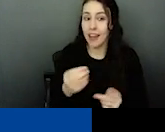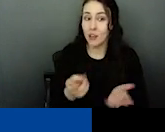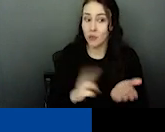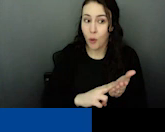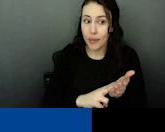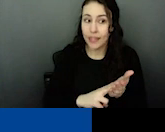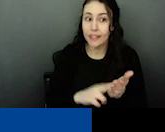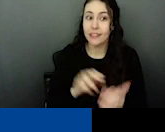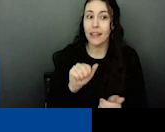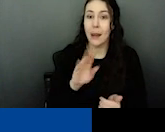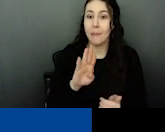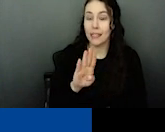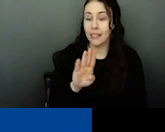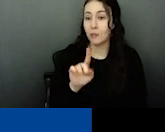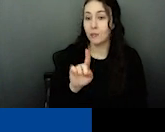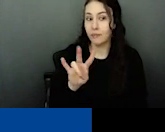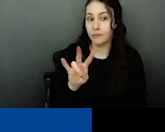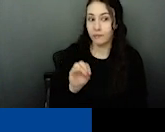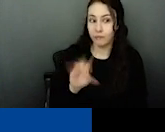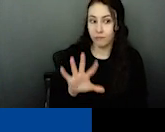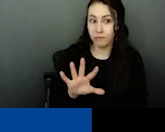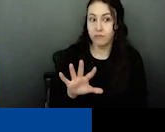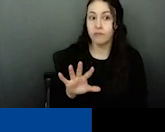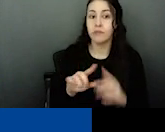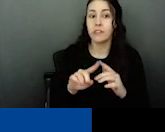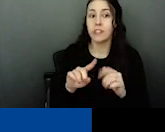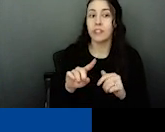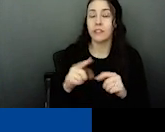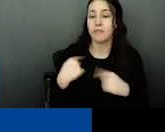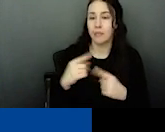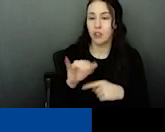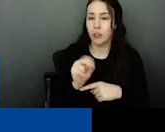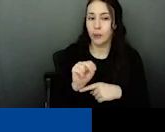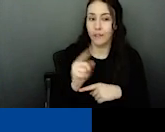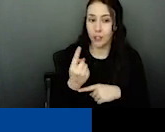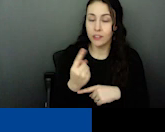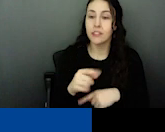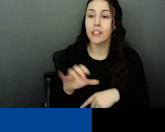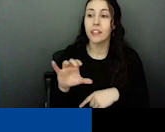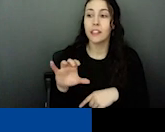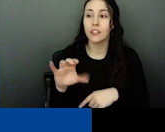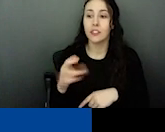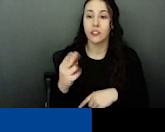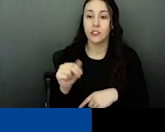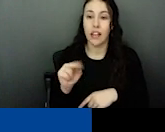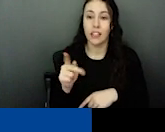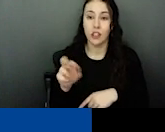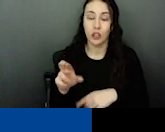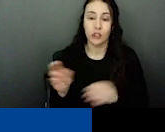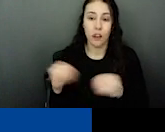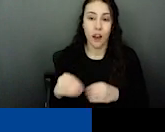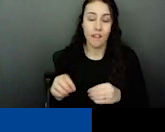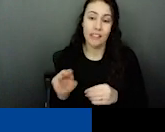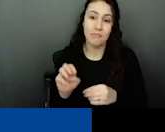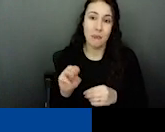of now this new year. And you can link to the bill language. A chancellor's office memo came out right before Christmas. It was kind of like delivered to our